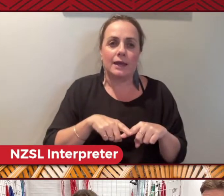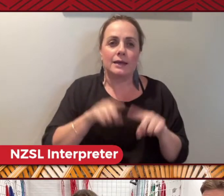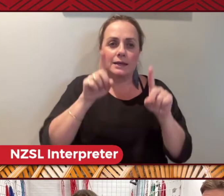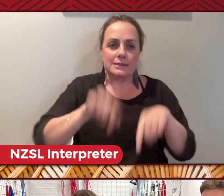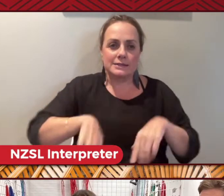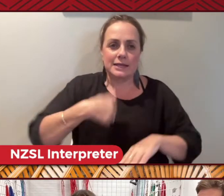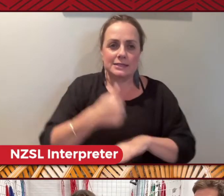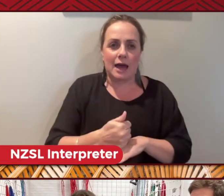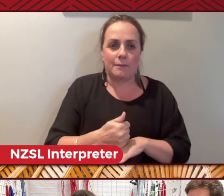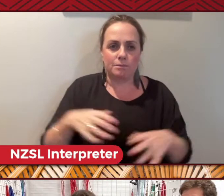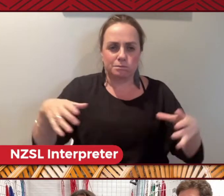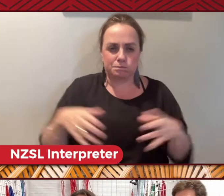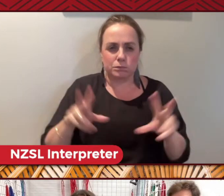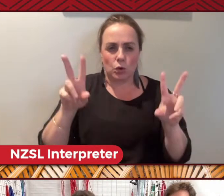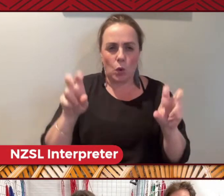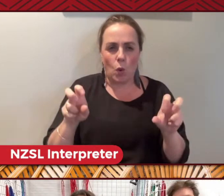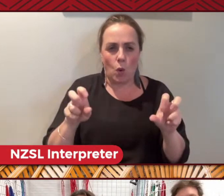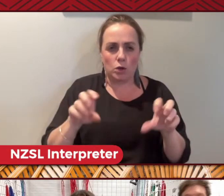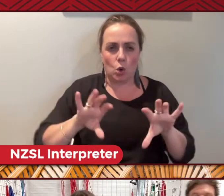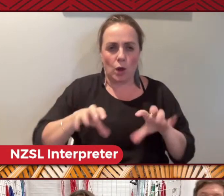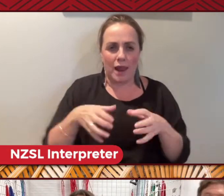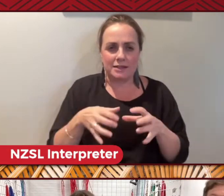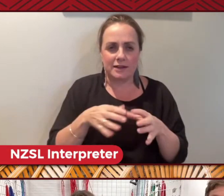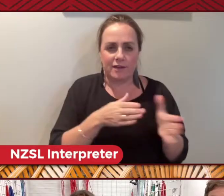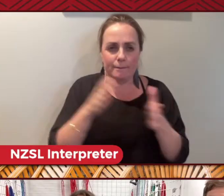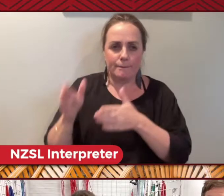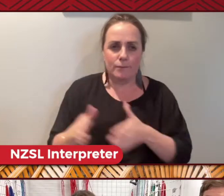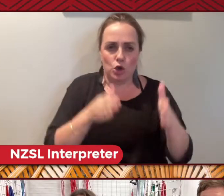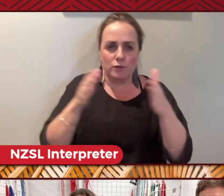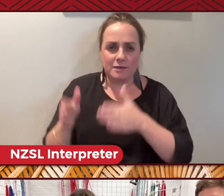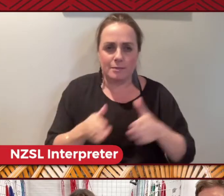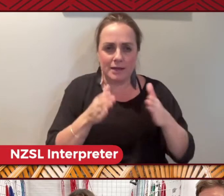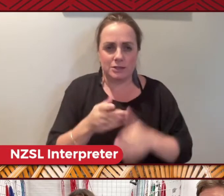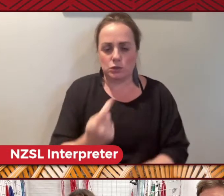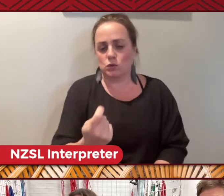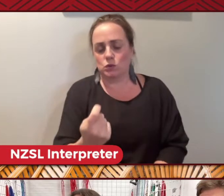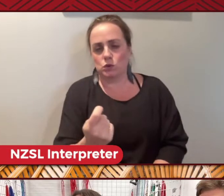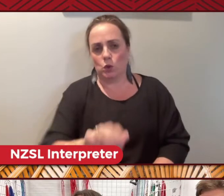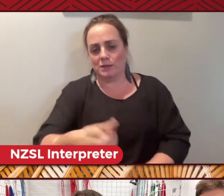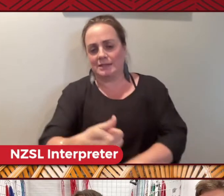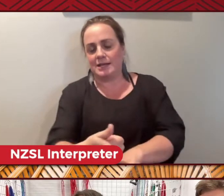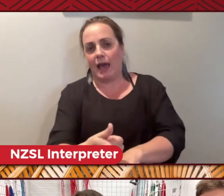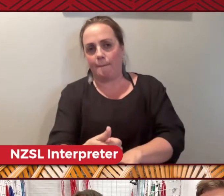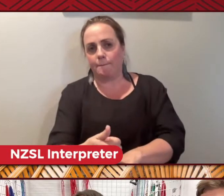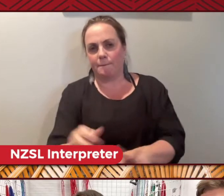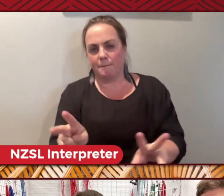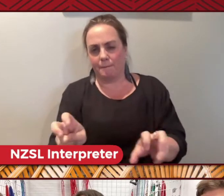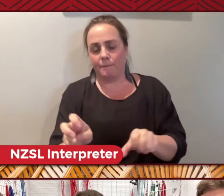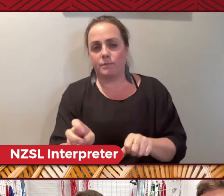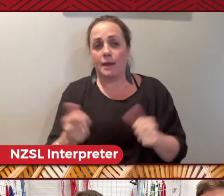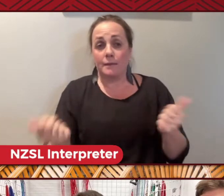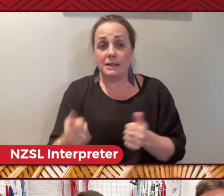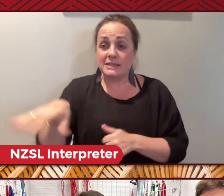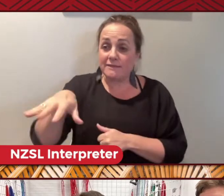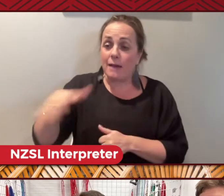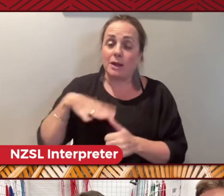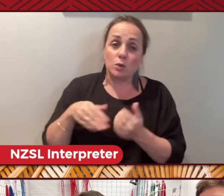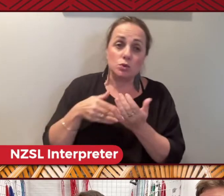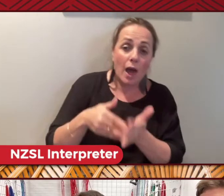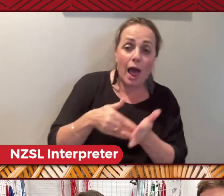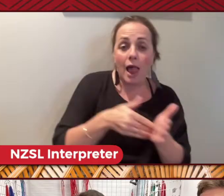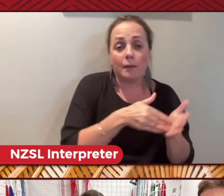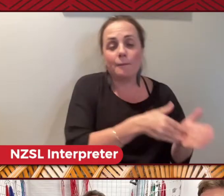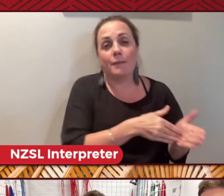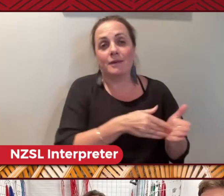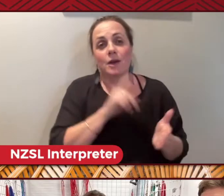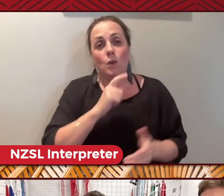Movement that will be up and running soon. And hopefully there's been, a lot of families that are wanting to help out. And so that'll be